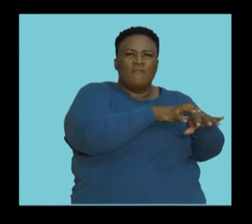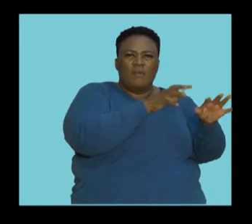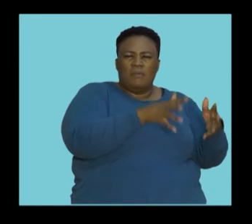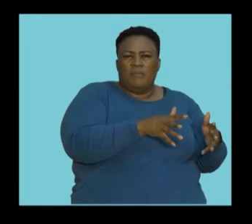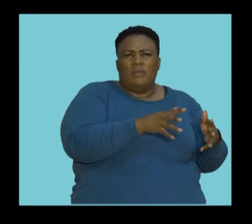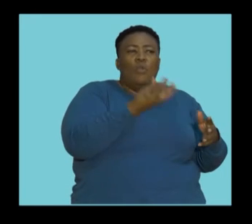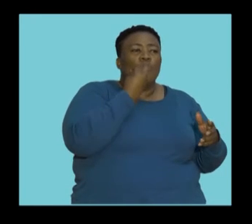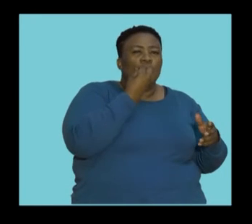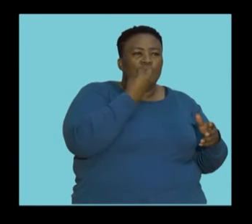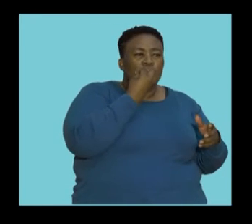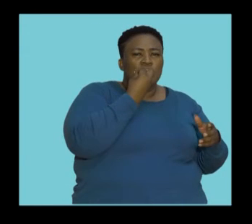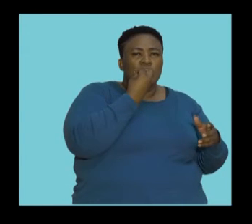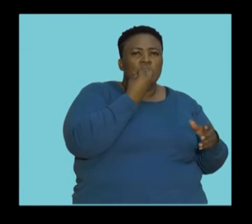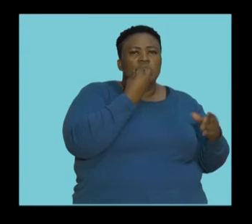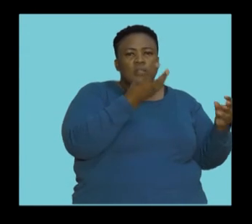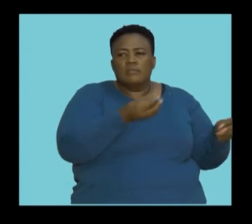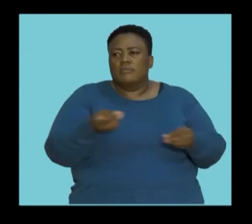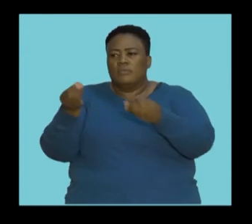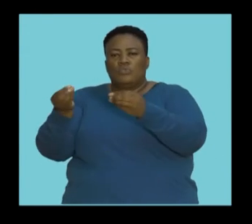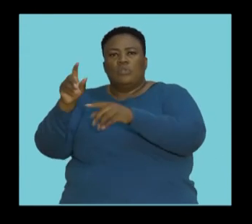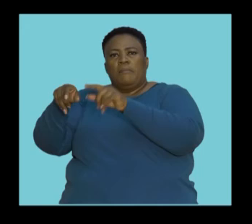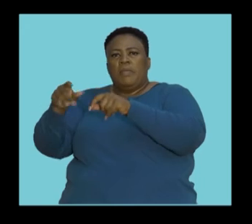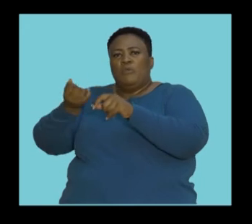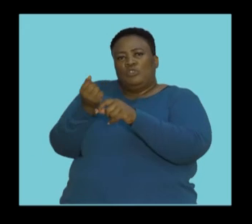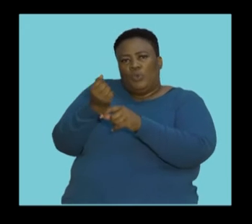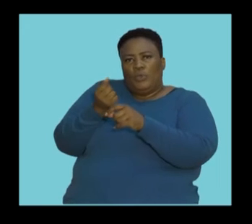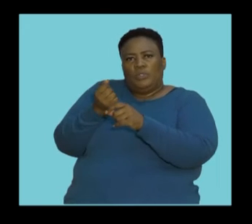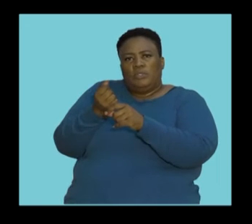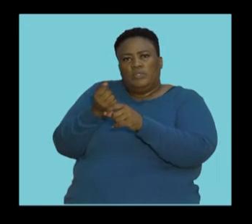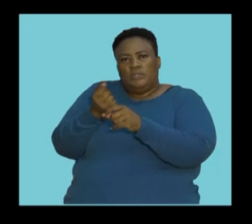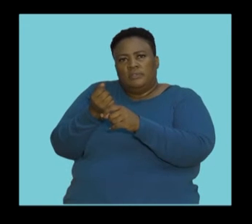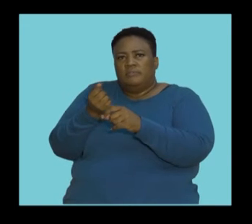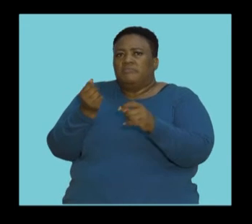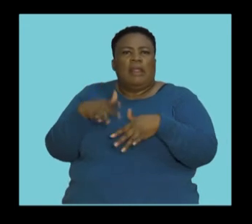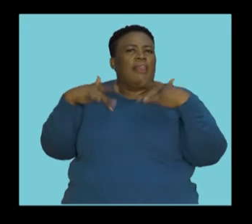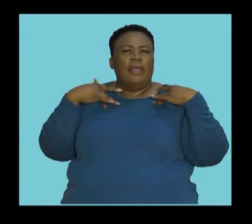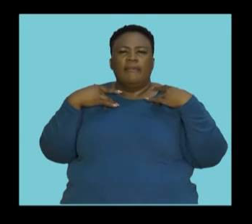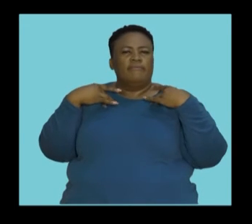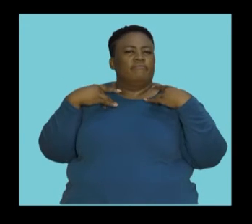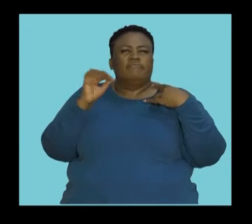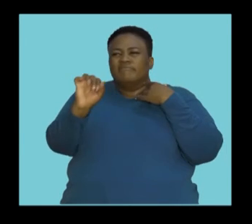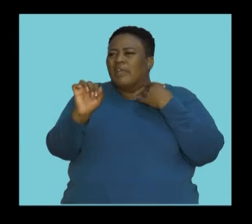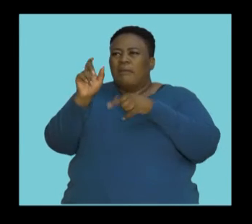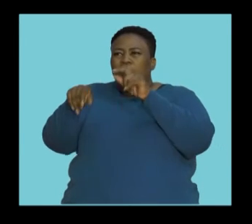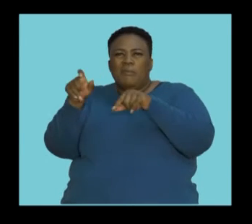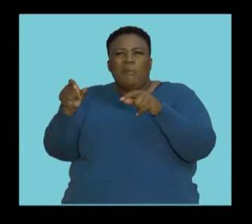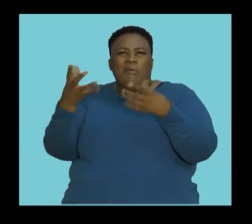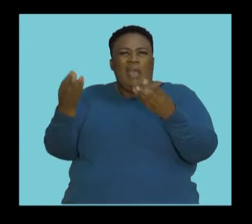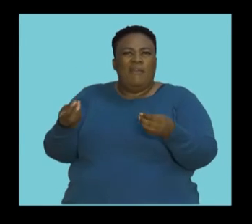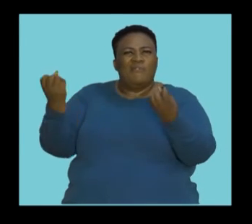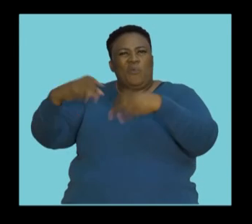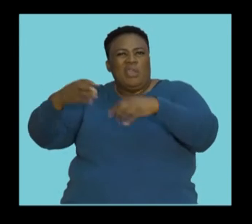countries, a lot of that food is taken to the consumer, it's stored, it's their lifestyle that